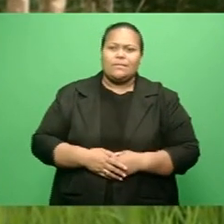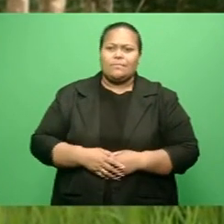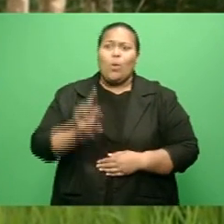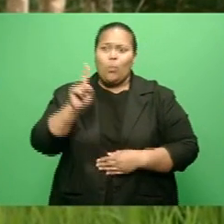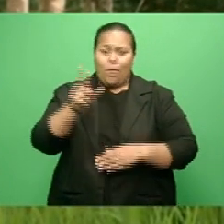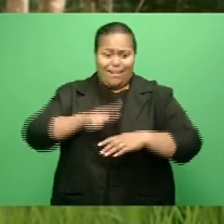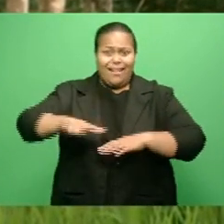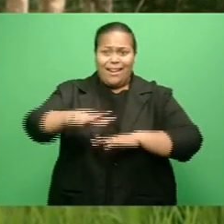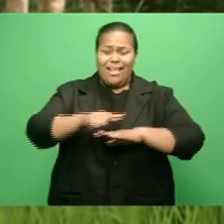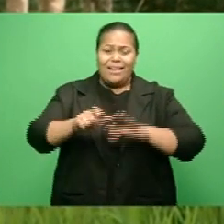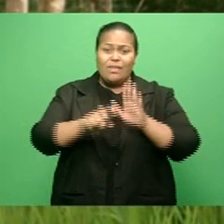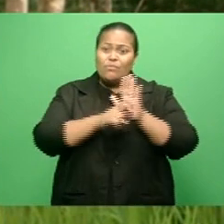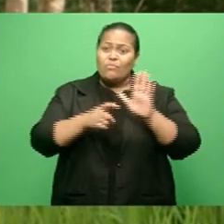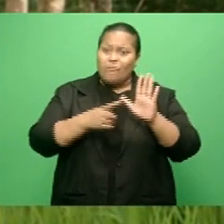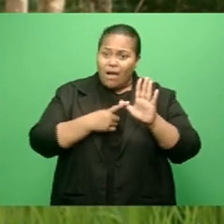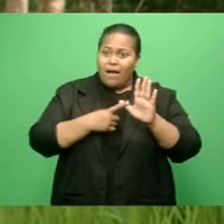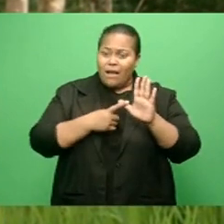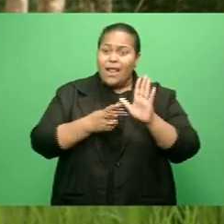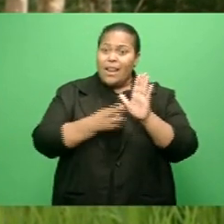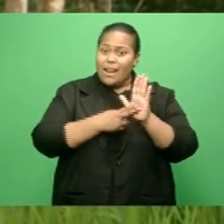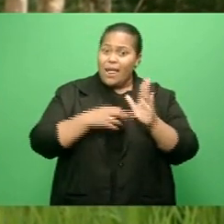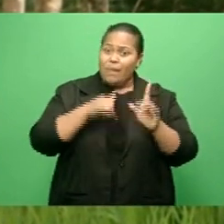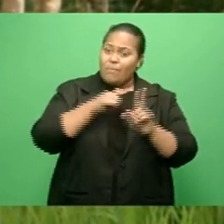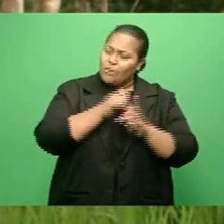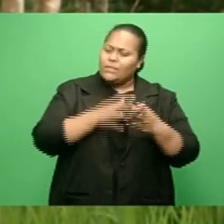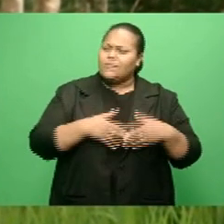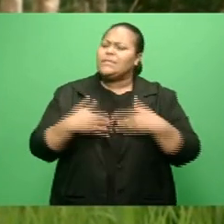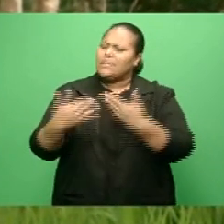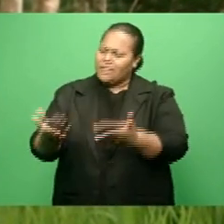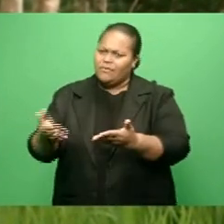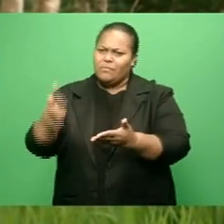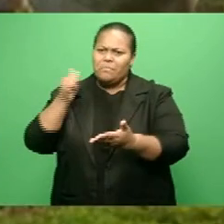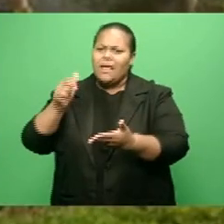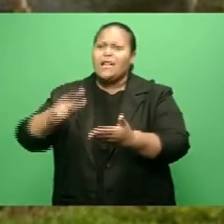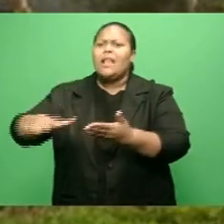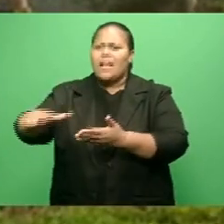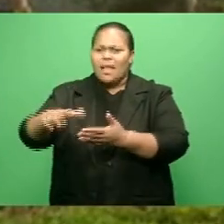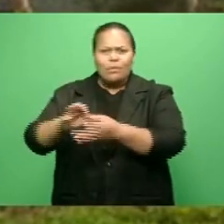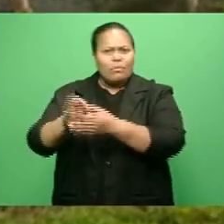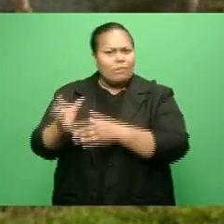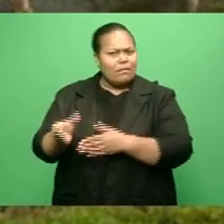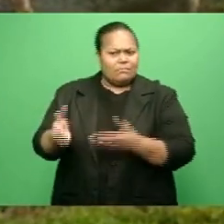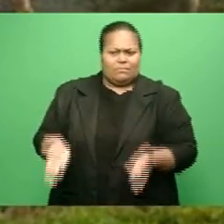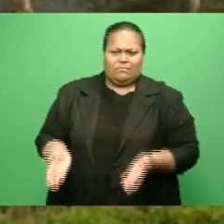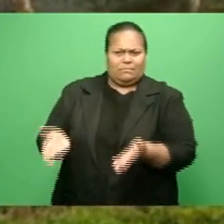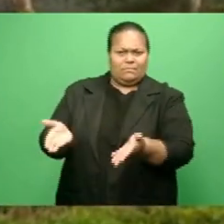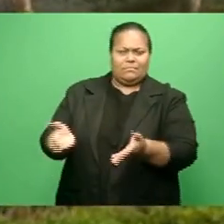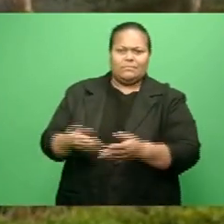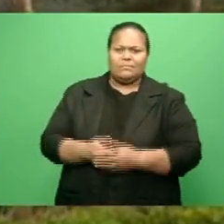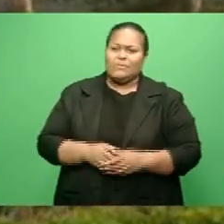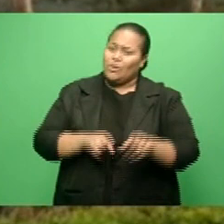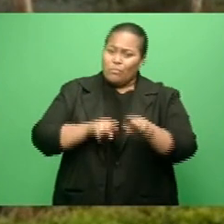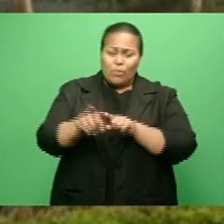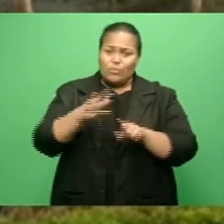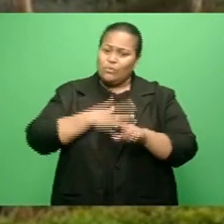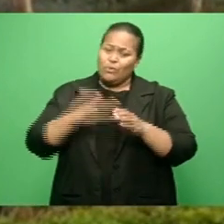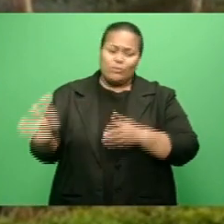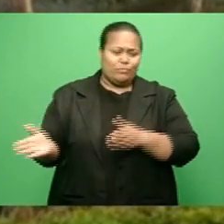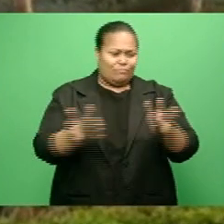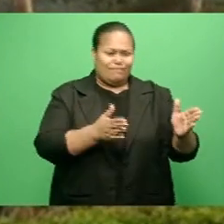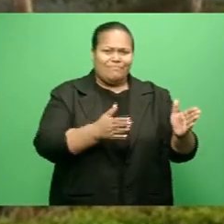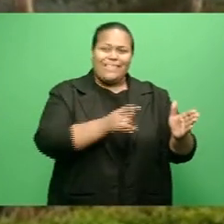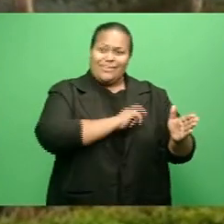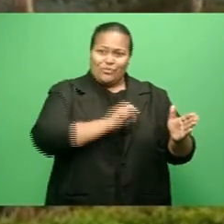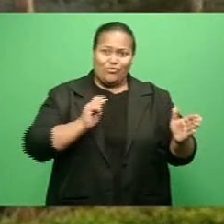Raina Mosi have been returned to landowners, and the land bank also have other requests. Most of them want to move their land to the Itauke Land Trust